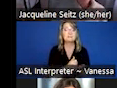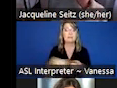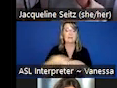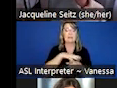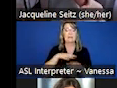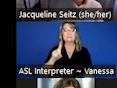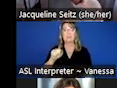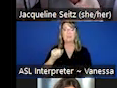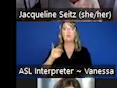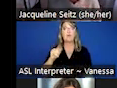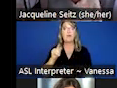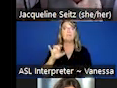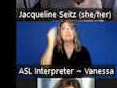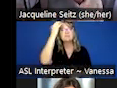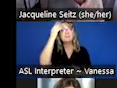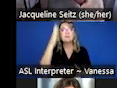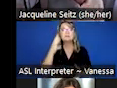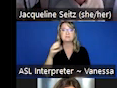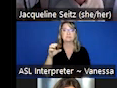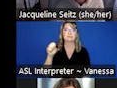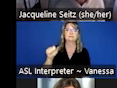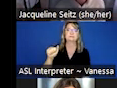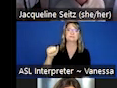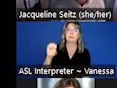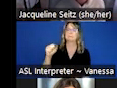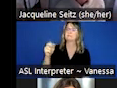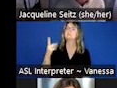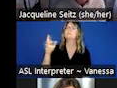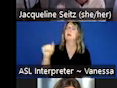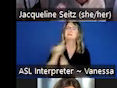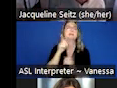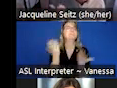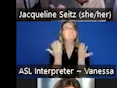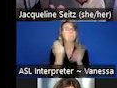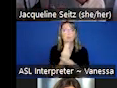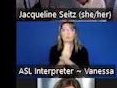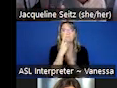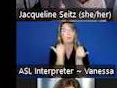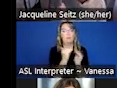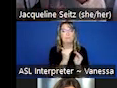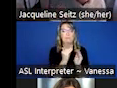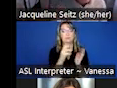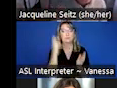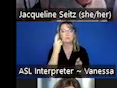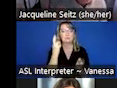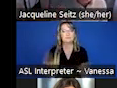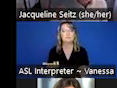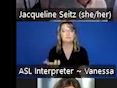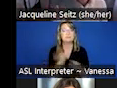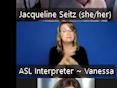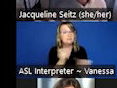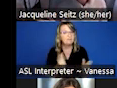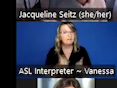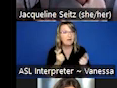information, SAMHSA has said it should only be used for limited purposes: saving lives, connecting people to support,